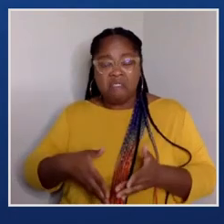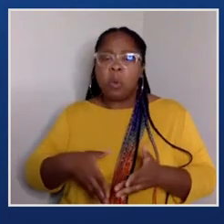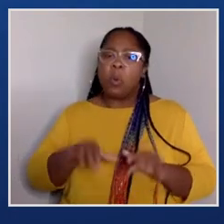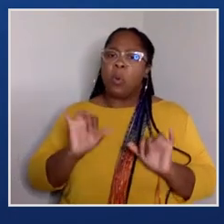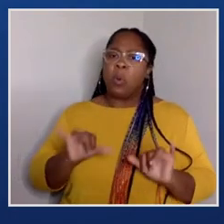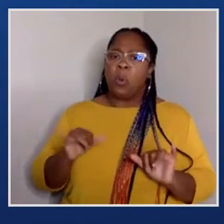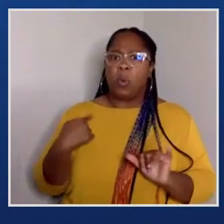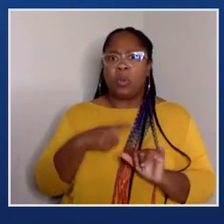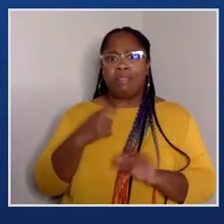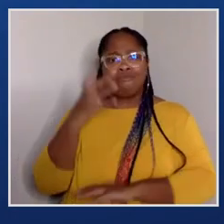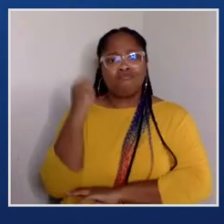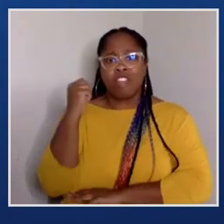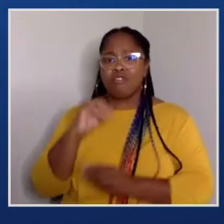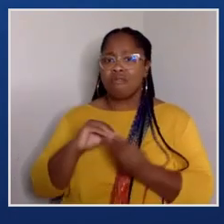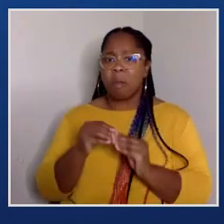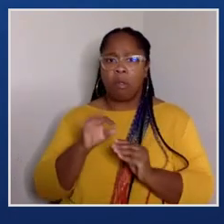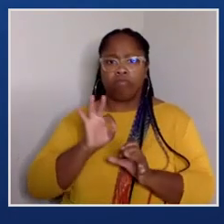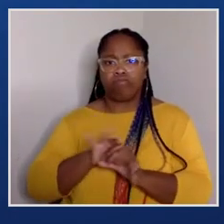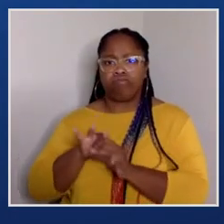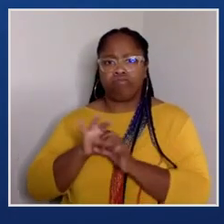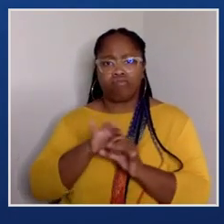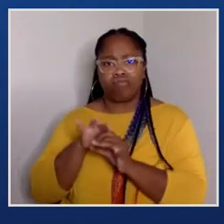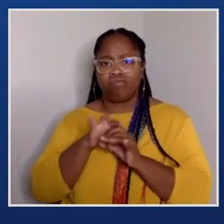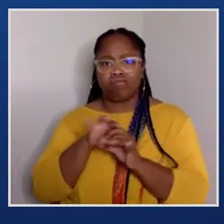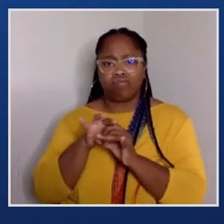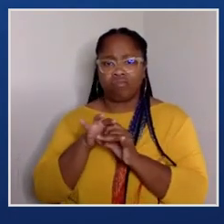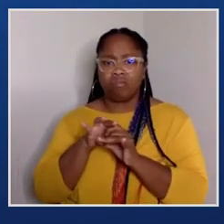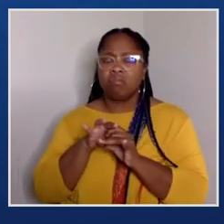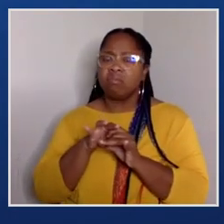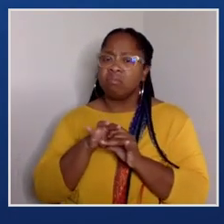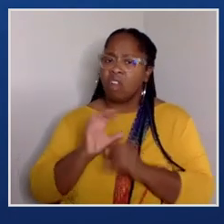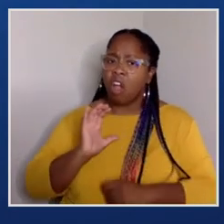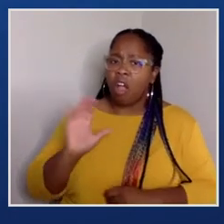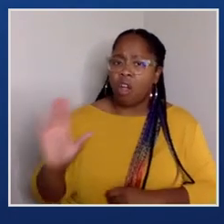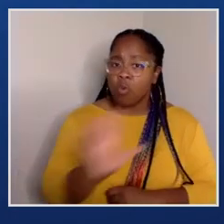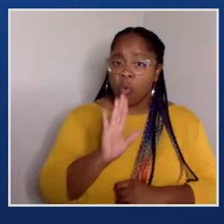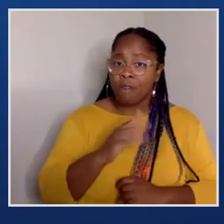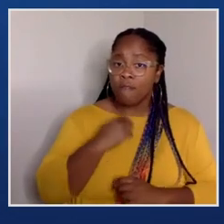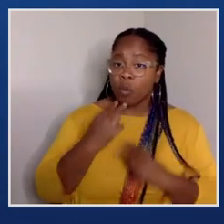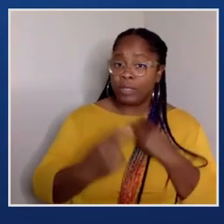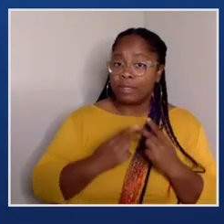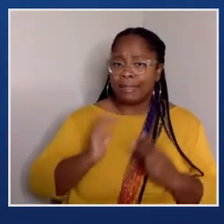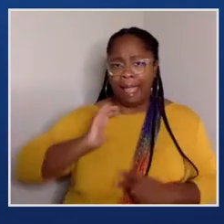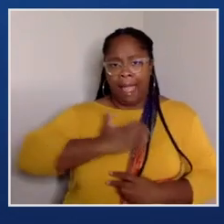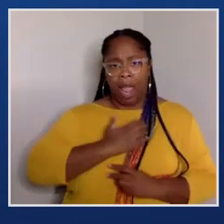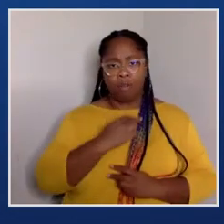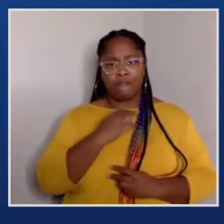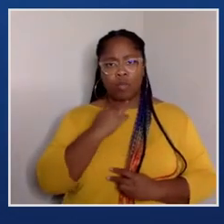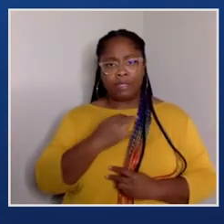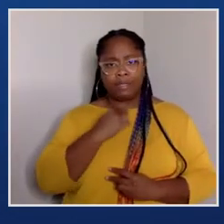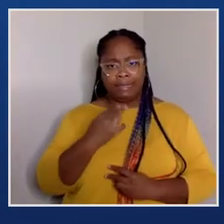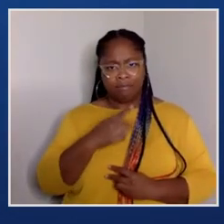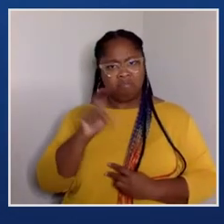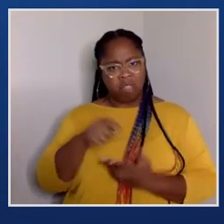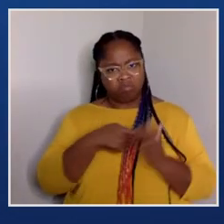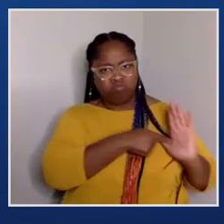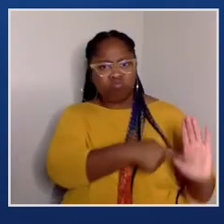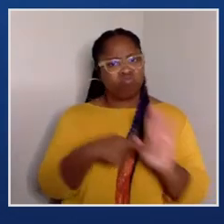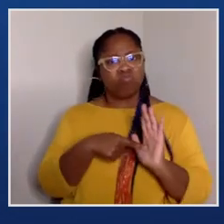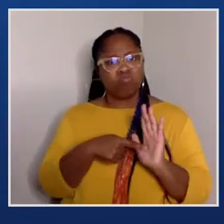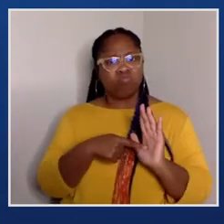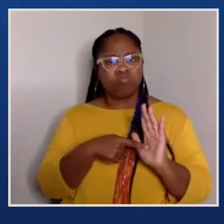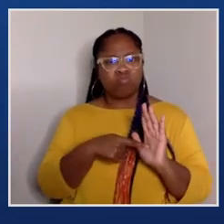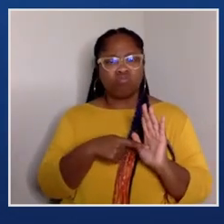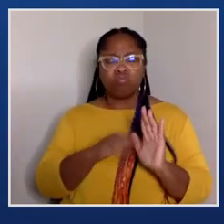numbers, demanding your voices, our voices, be heard. So, our march